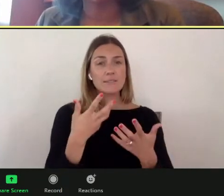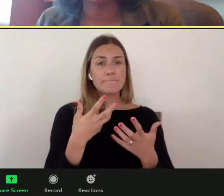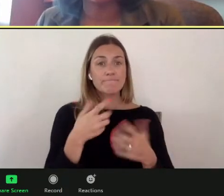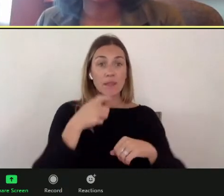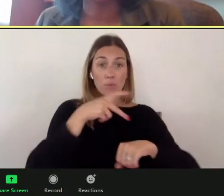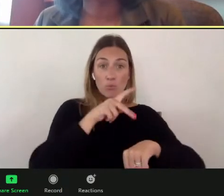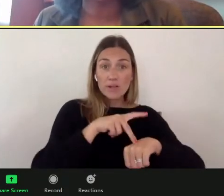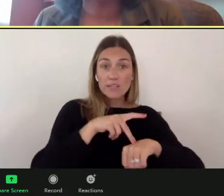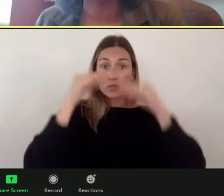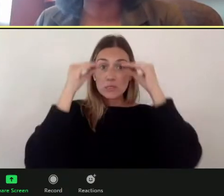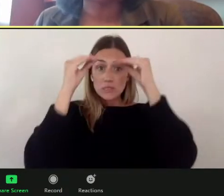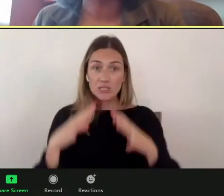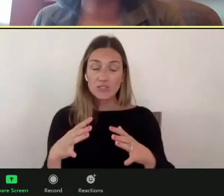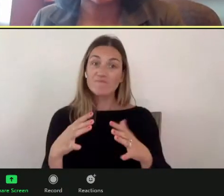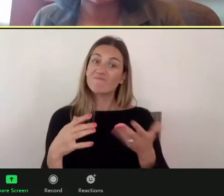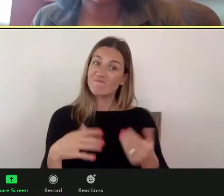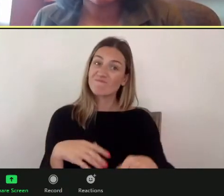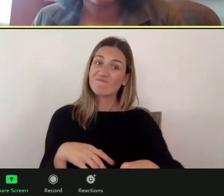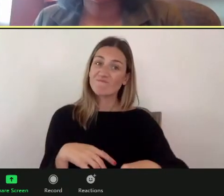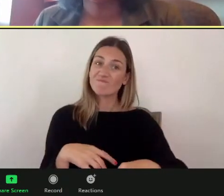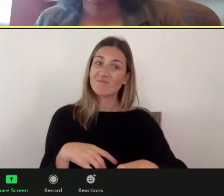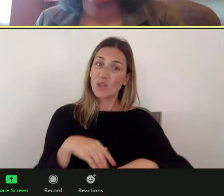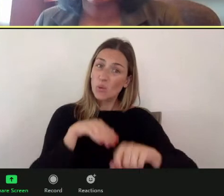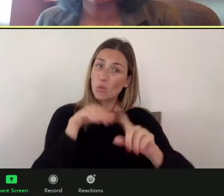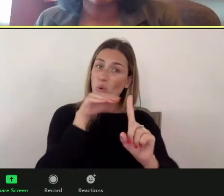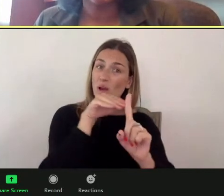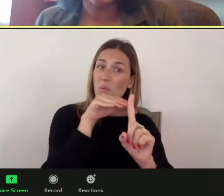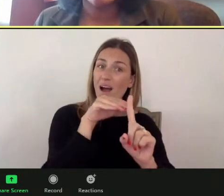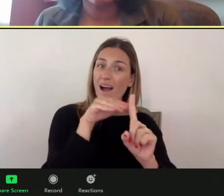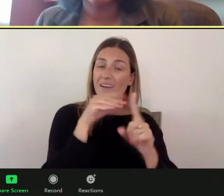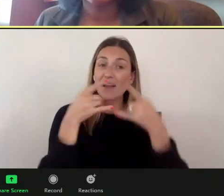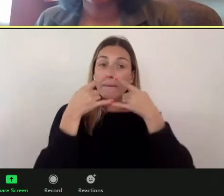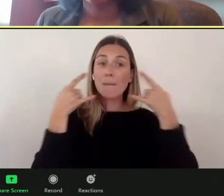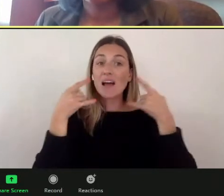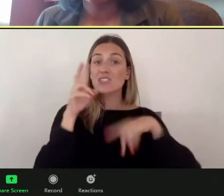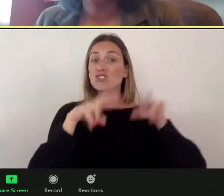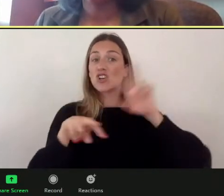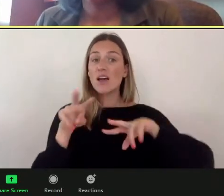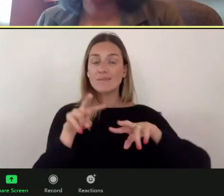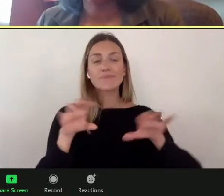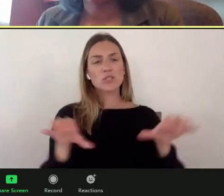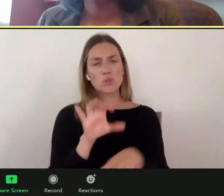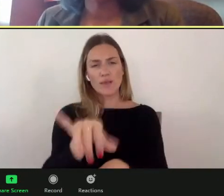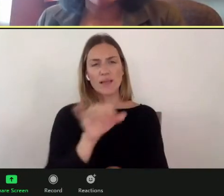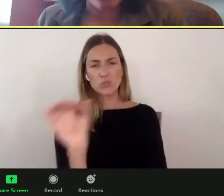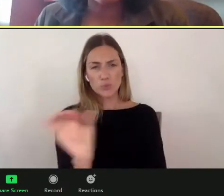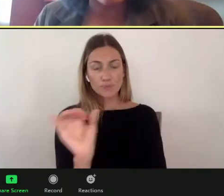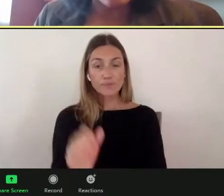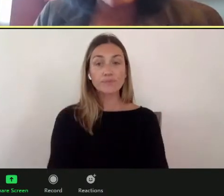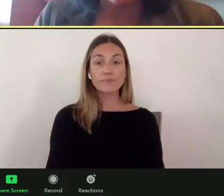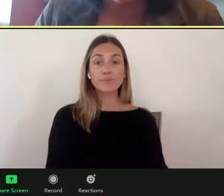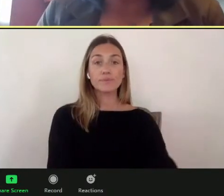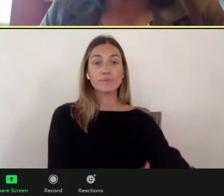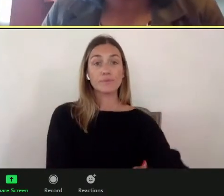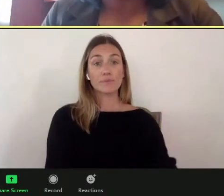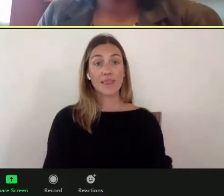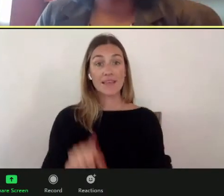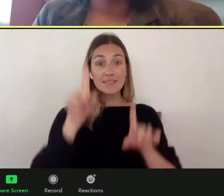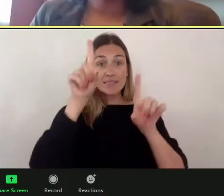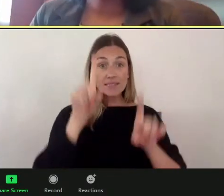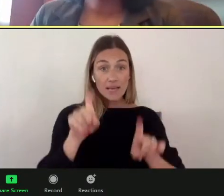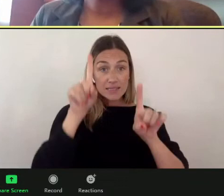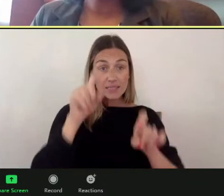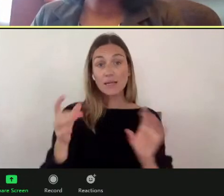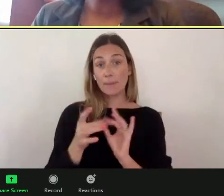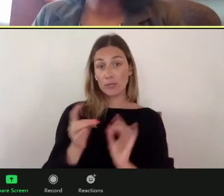teachers are doing, it's time to do a mass check. And so they're doing that as well. As far as the testing, as I shared,